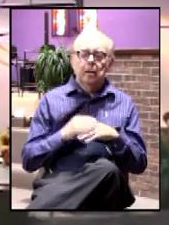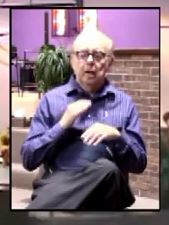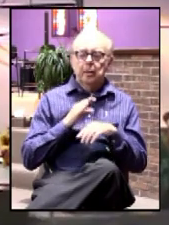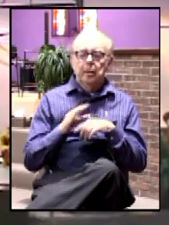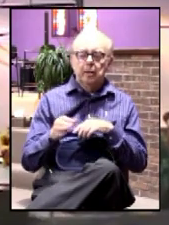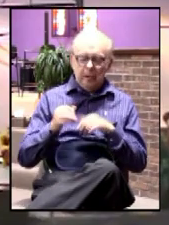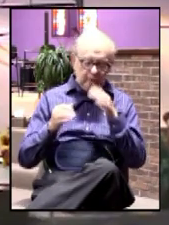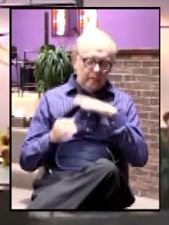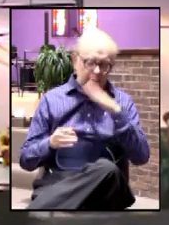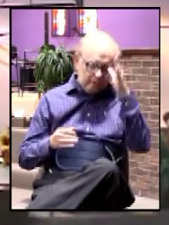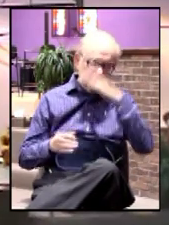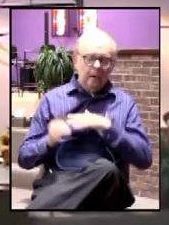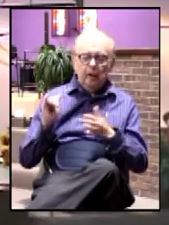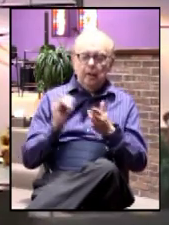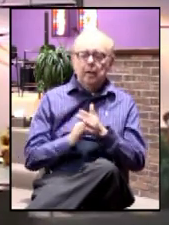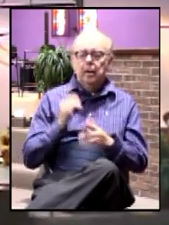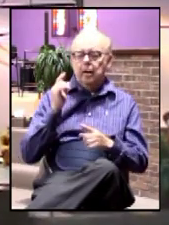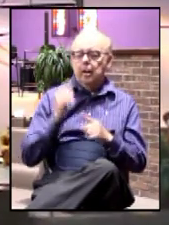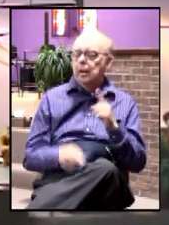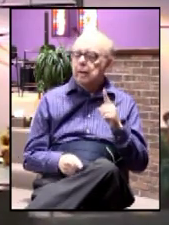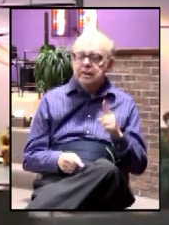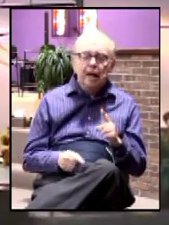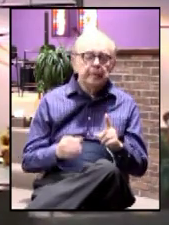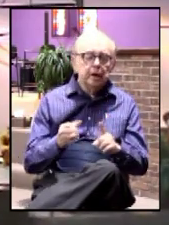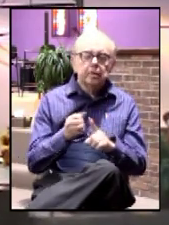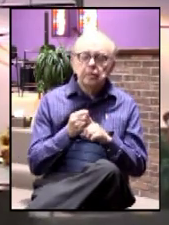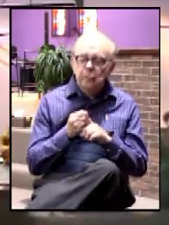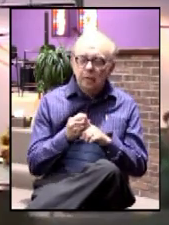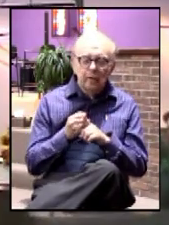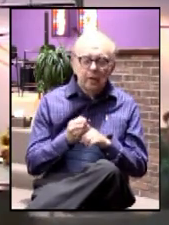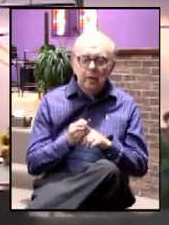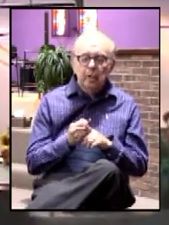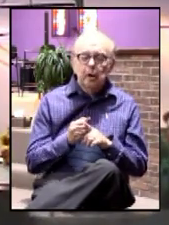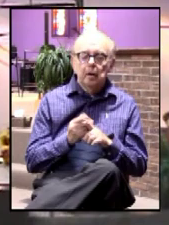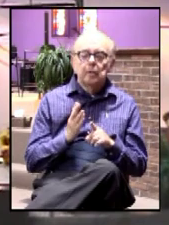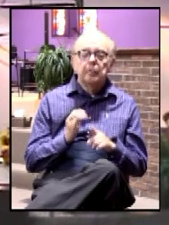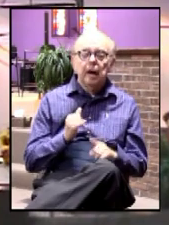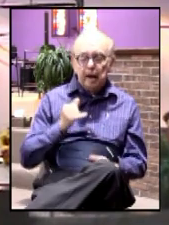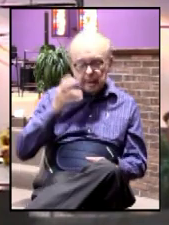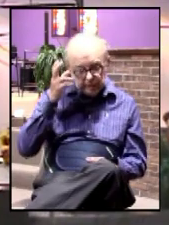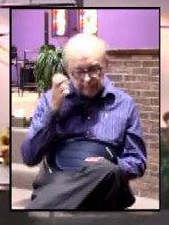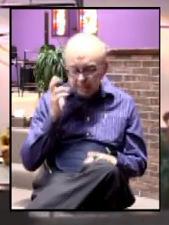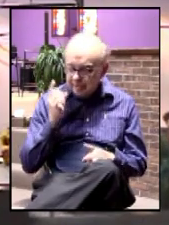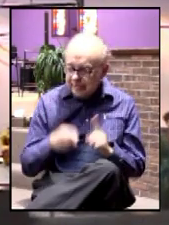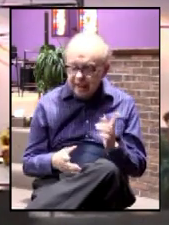force, ladies and gentlemen, that cannot be contained by Satan.